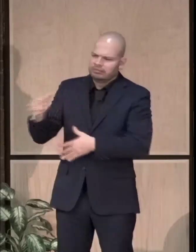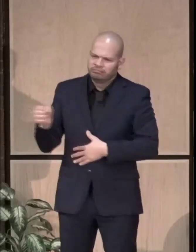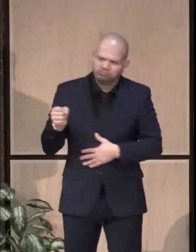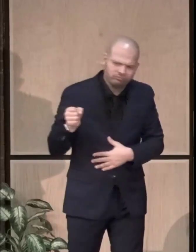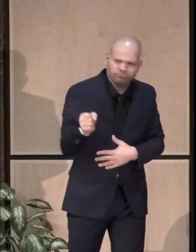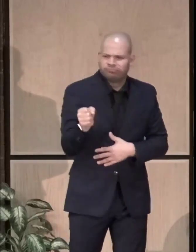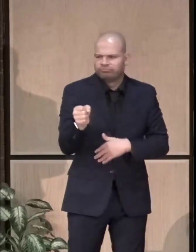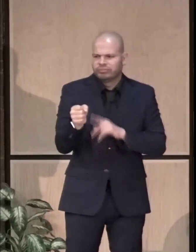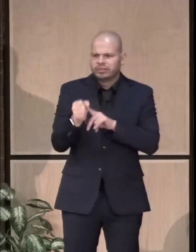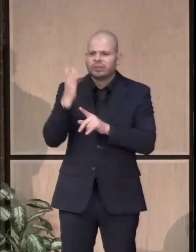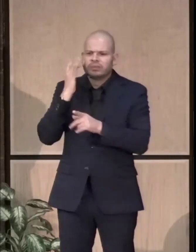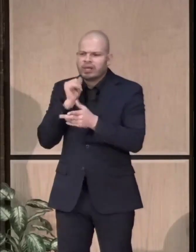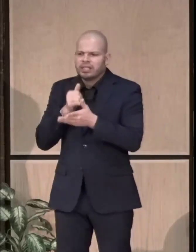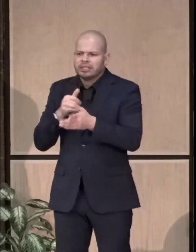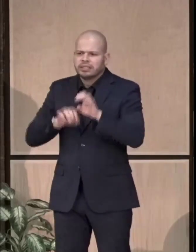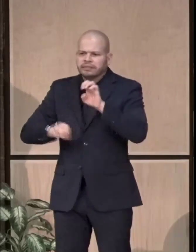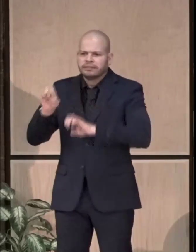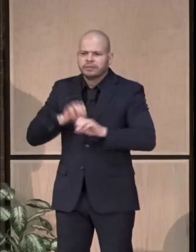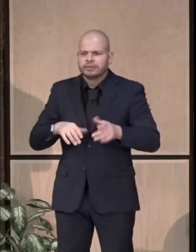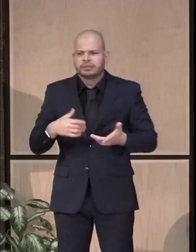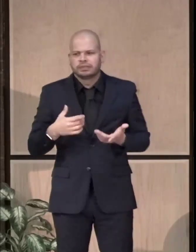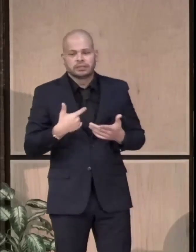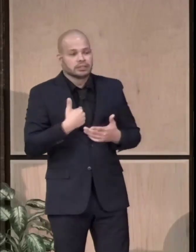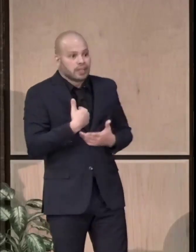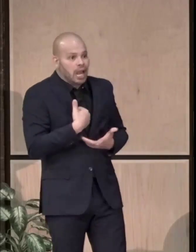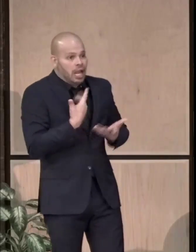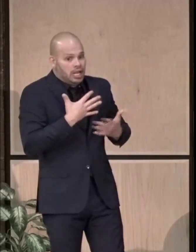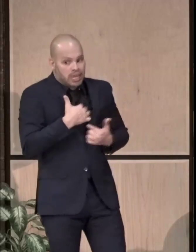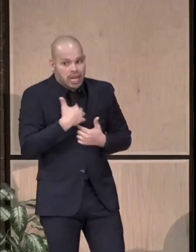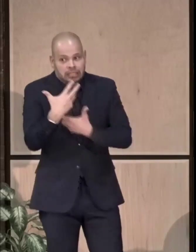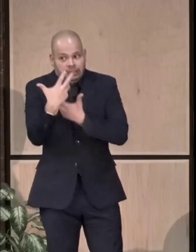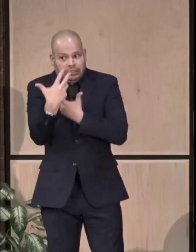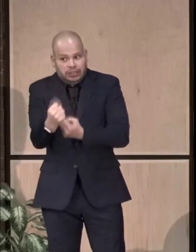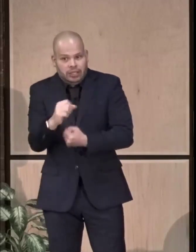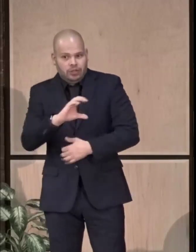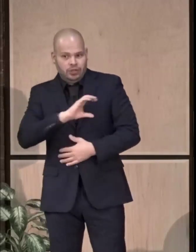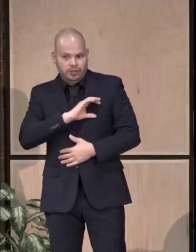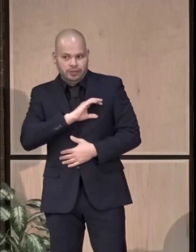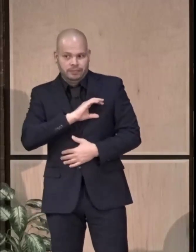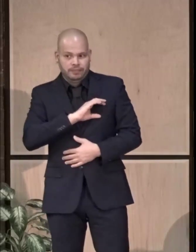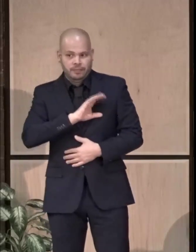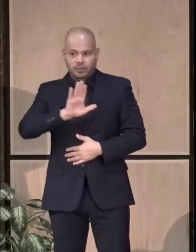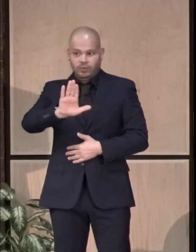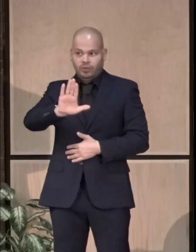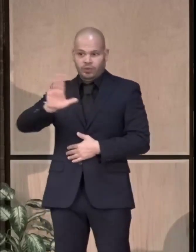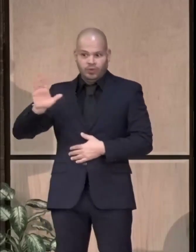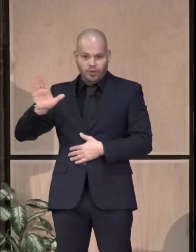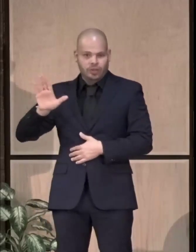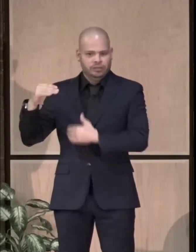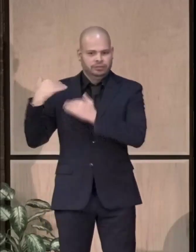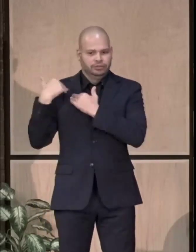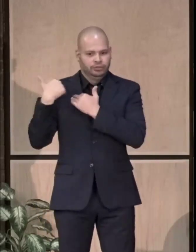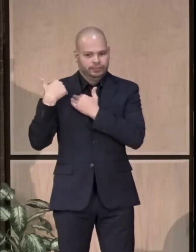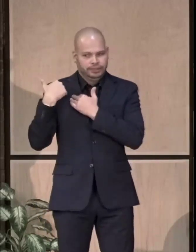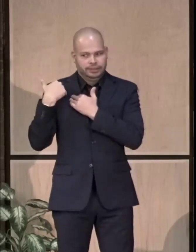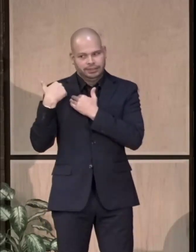evaluation? Because I trusted that the law enforcement, based on the information they get, that they would take it and run with whatever policy and however they wanted to